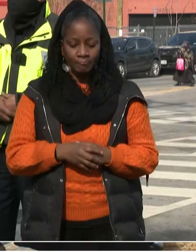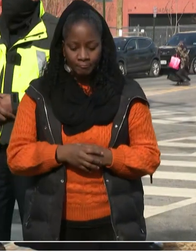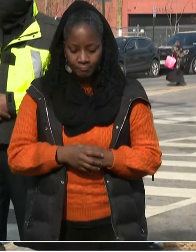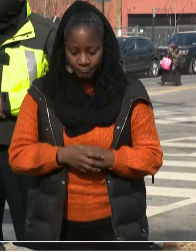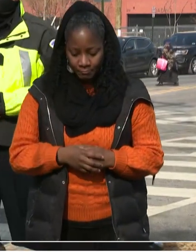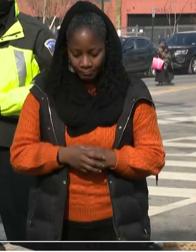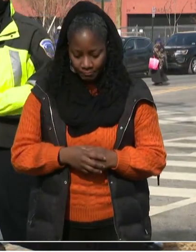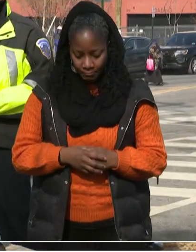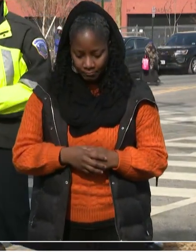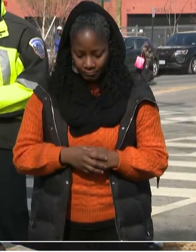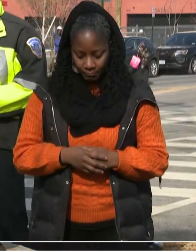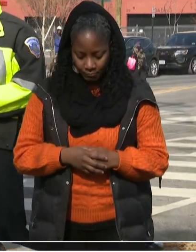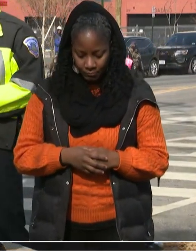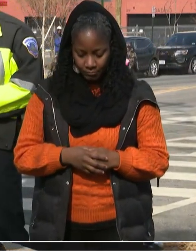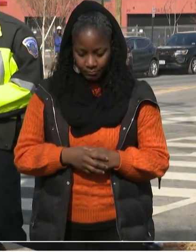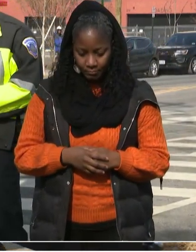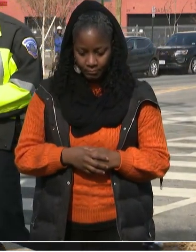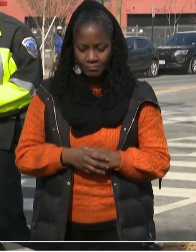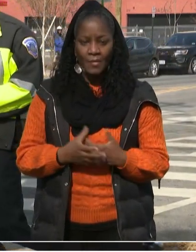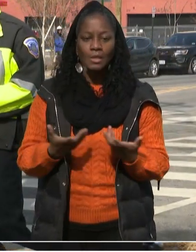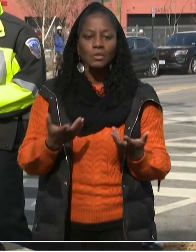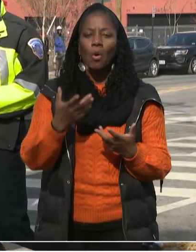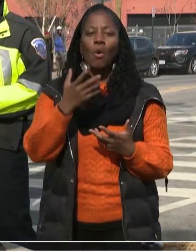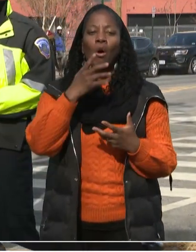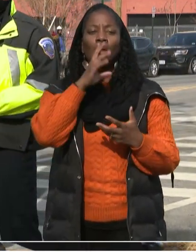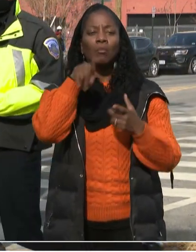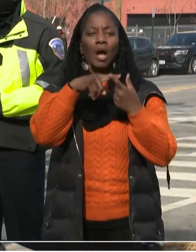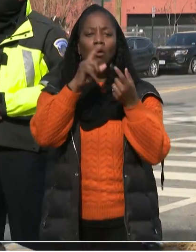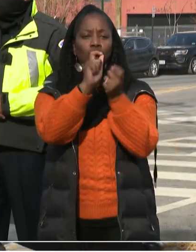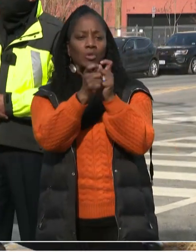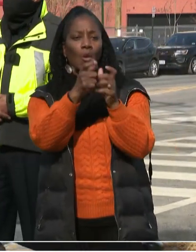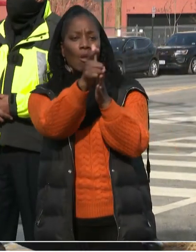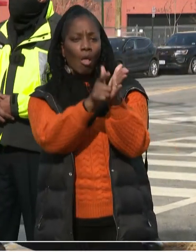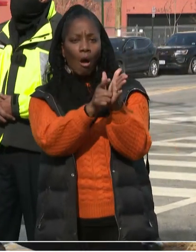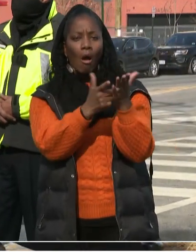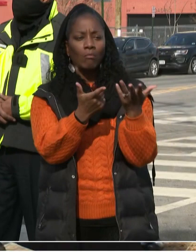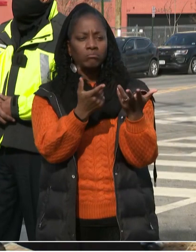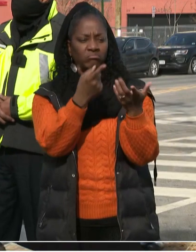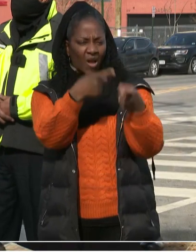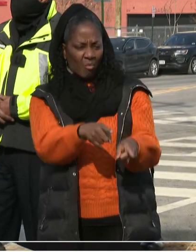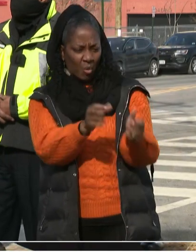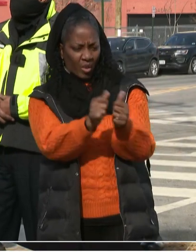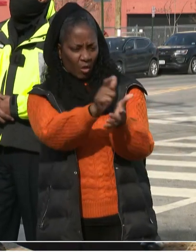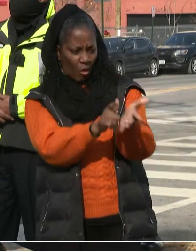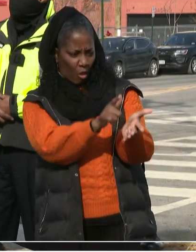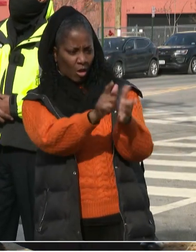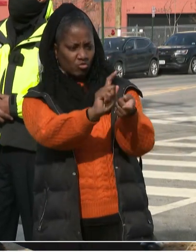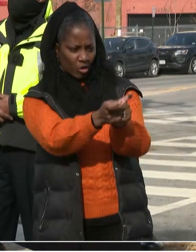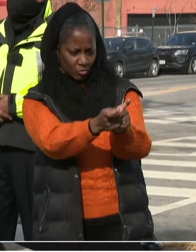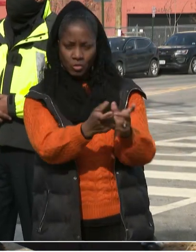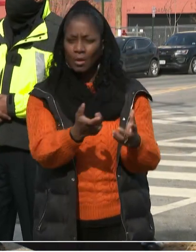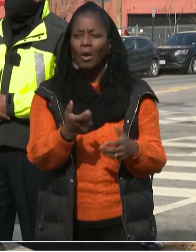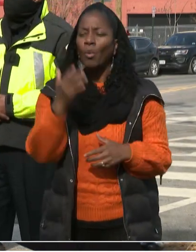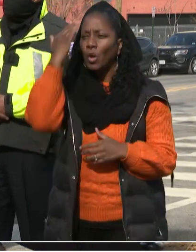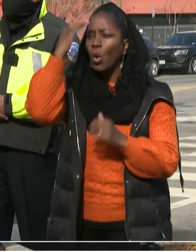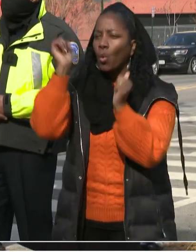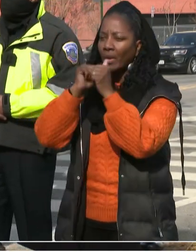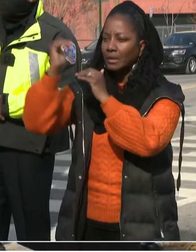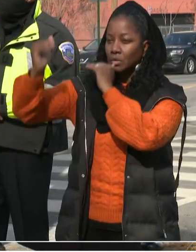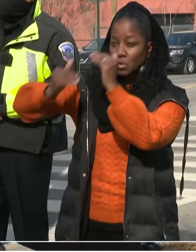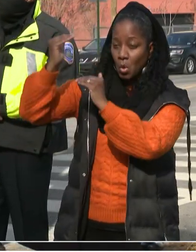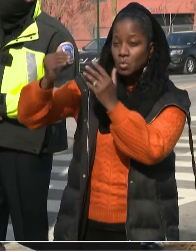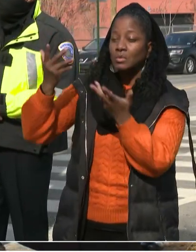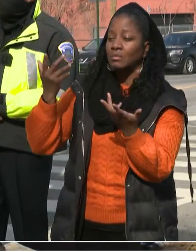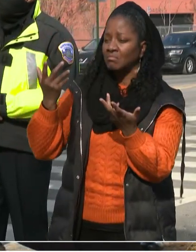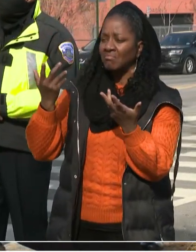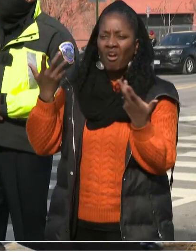the part about what changed with the law, it's not so much of what changed with the law. With the adults, we know that there are things that are